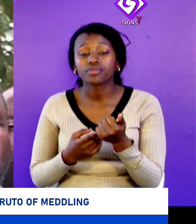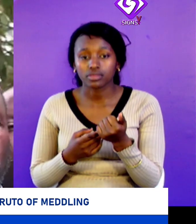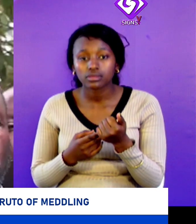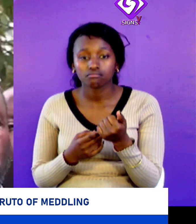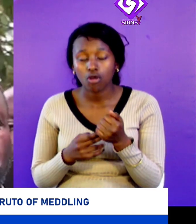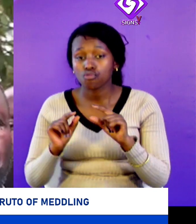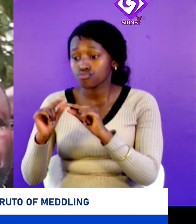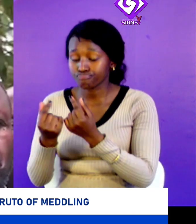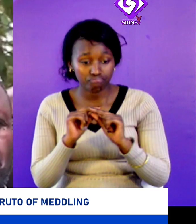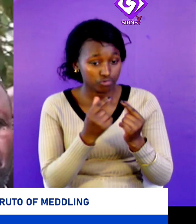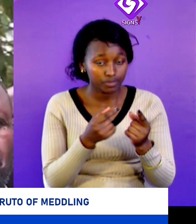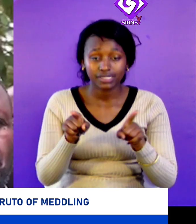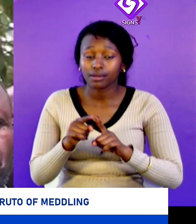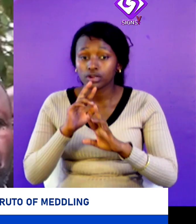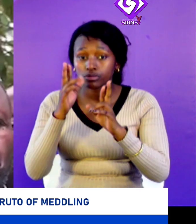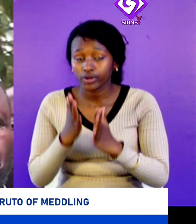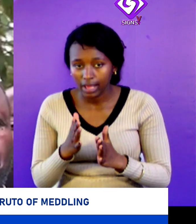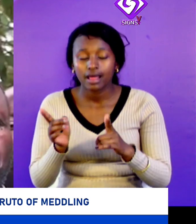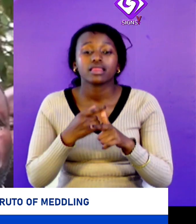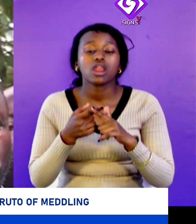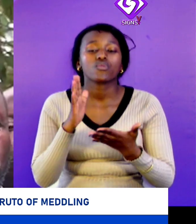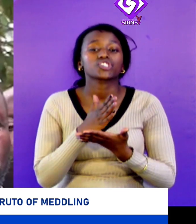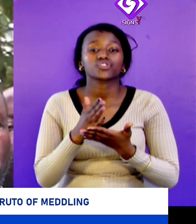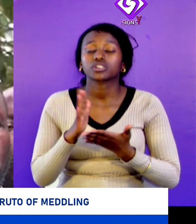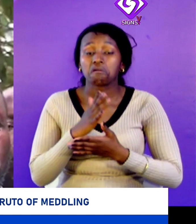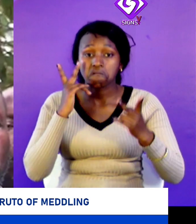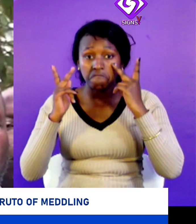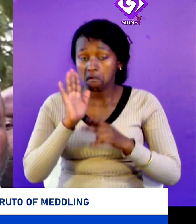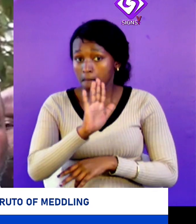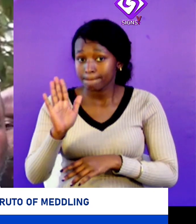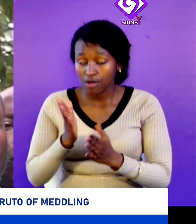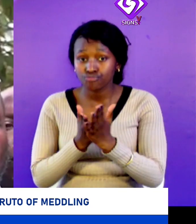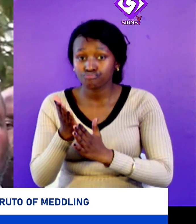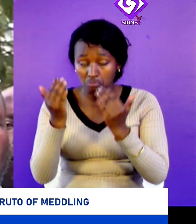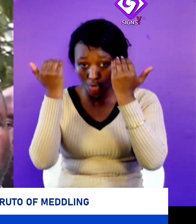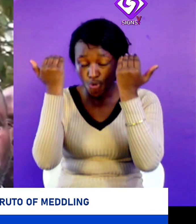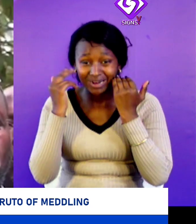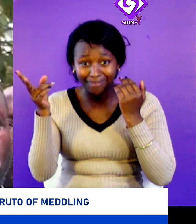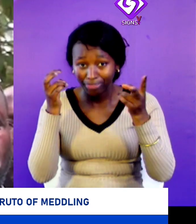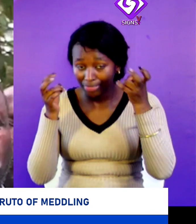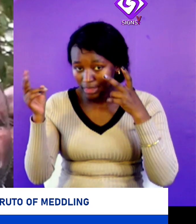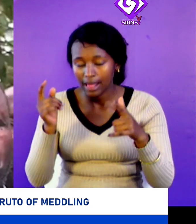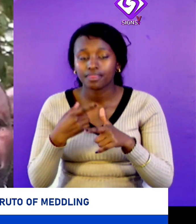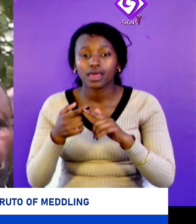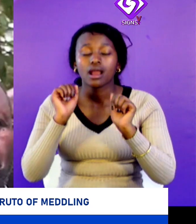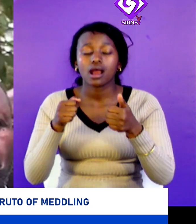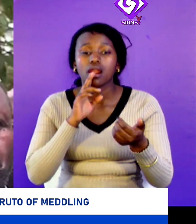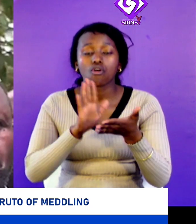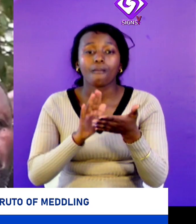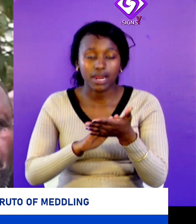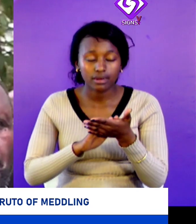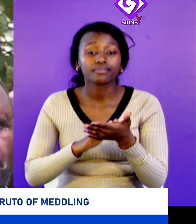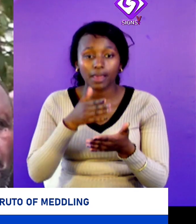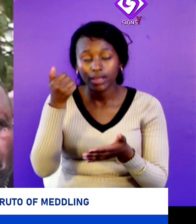respondents and take their views in a fair hearing and come up with a recommendation. Those recommendations